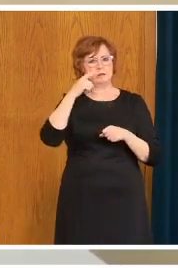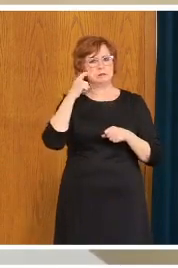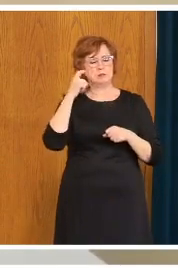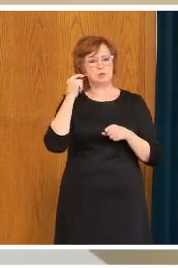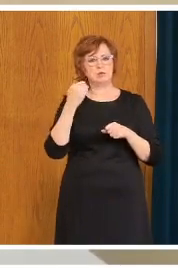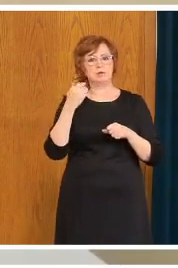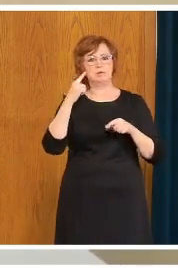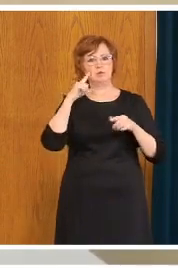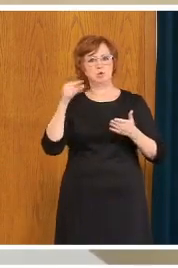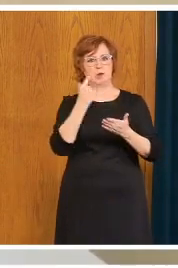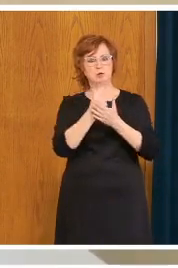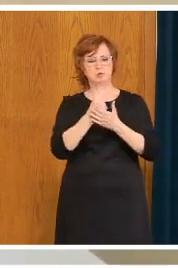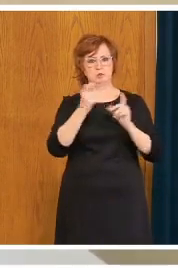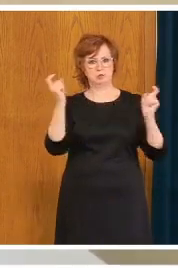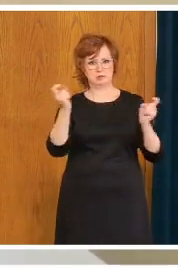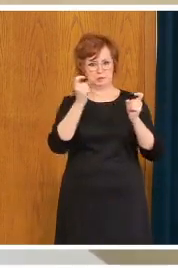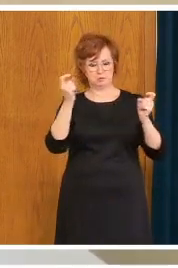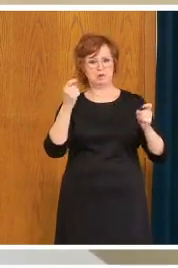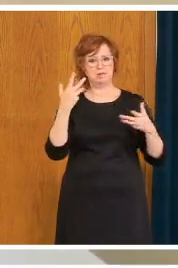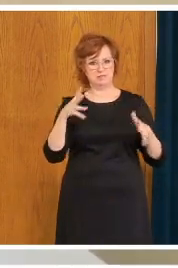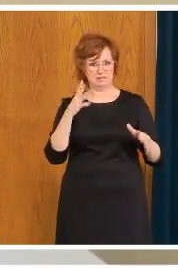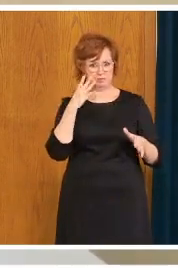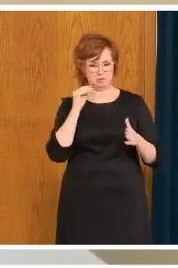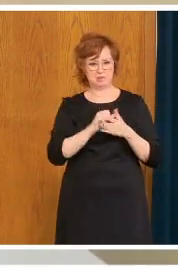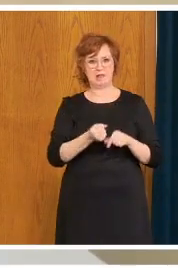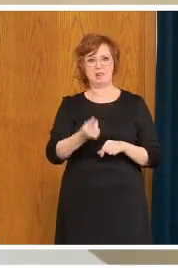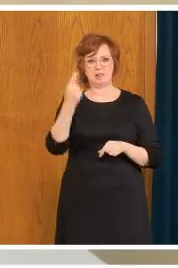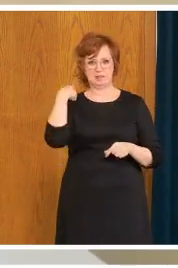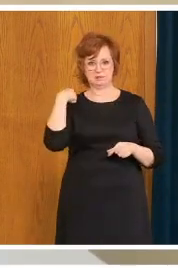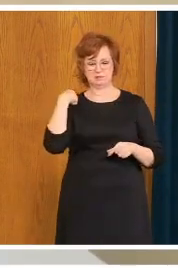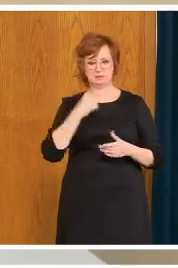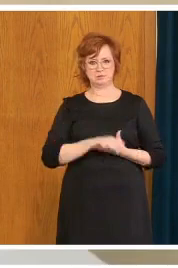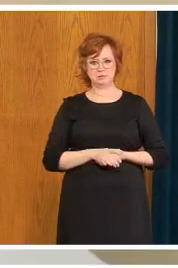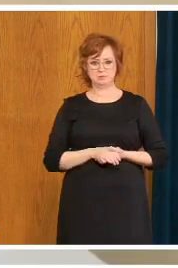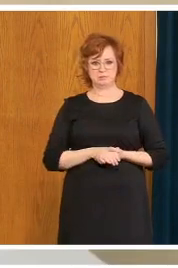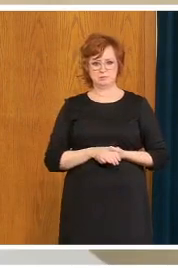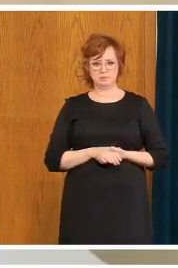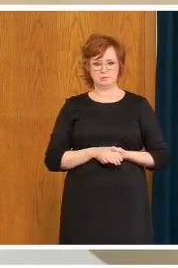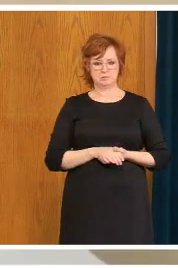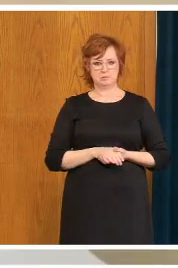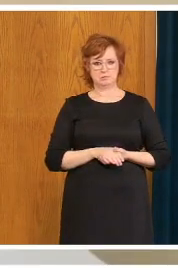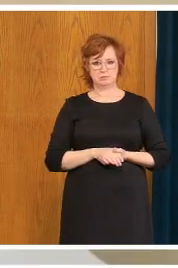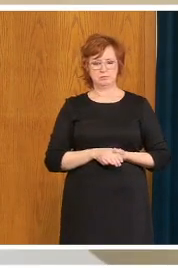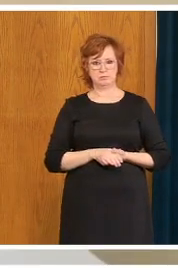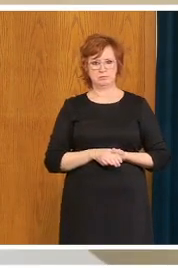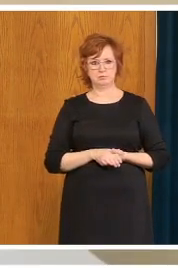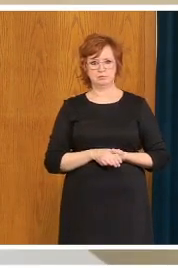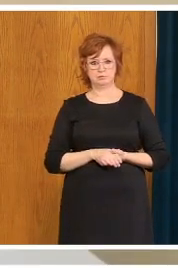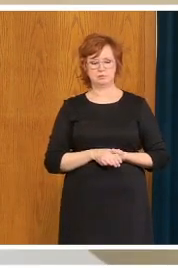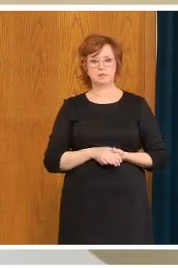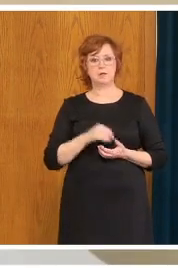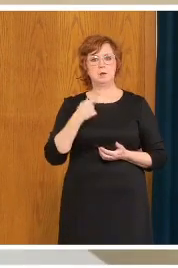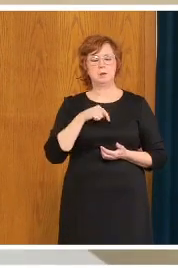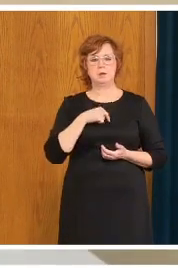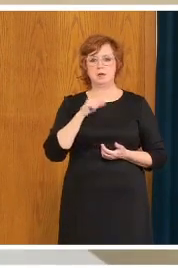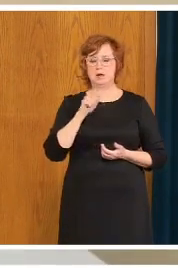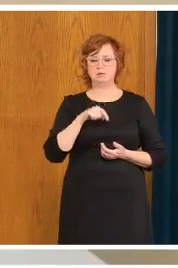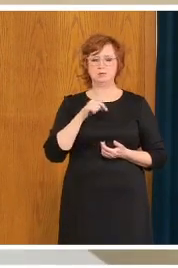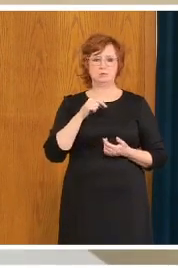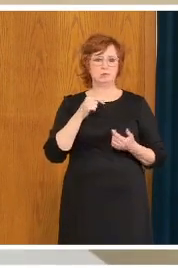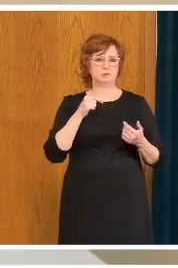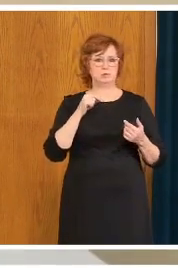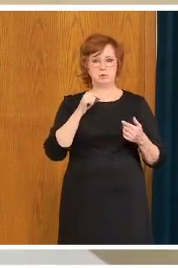graduation ceremonies and other ceremonies. So we certainly are looking actively at what can safely be allowed over the summer. And again,